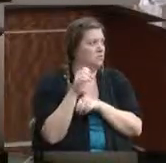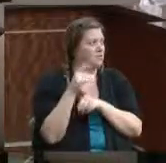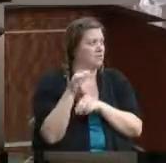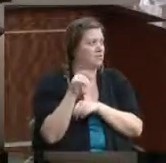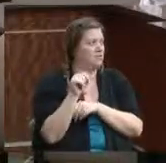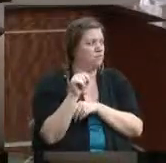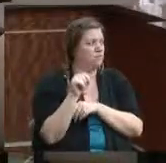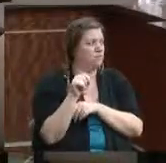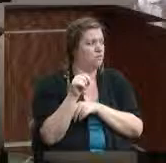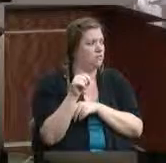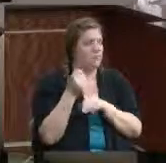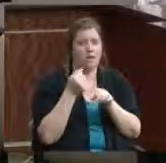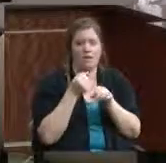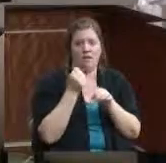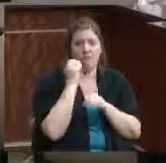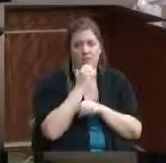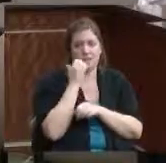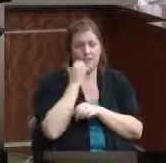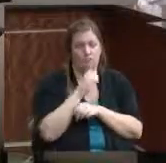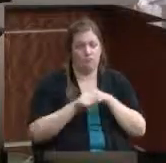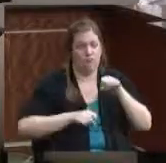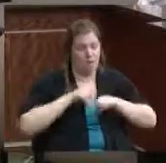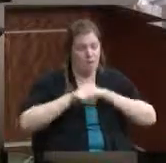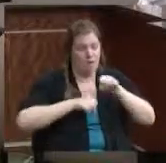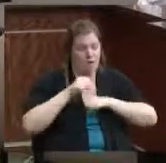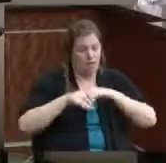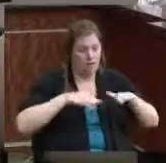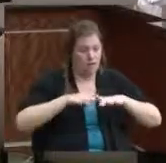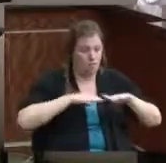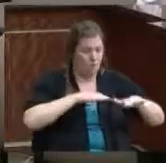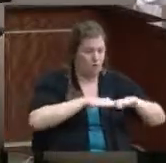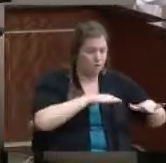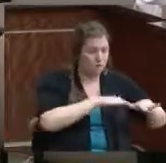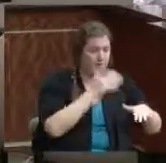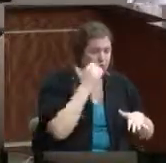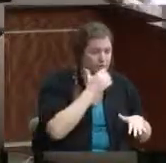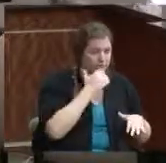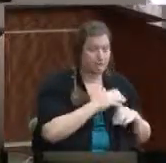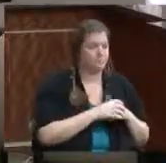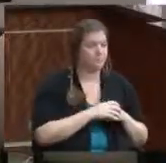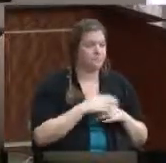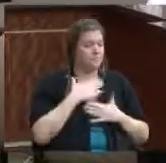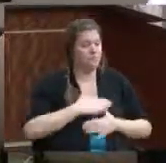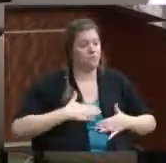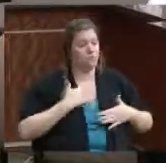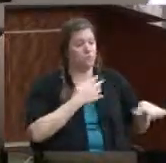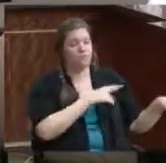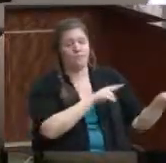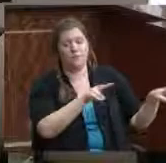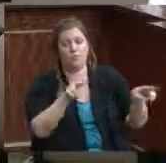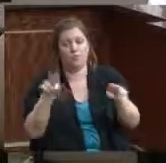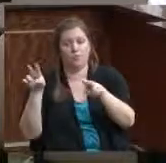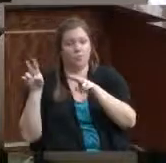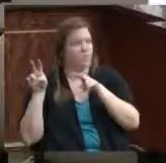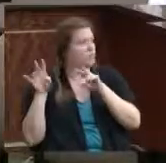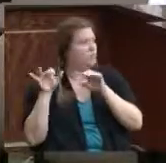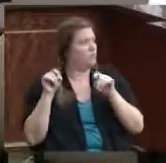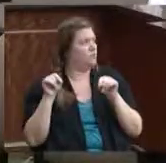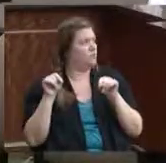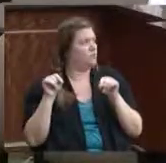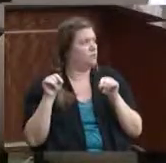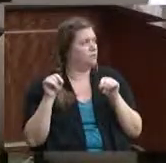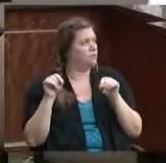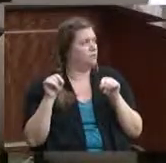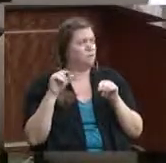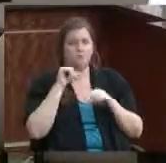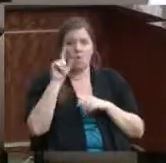route on a regular basis. I ride my bike and I walk and I enjoy the view. I do that just for the view.